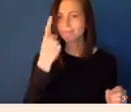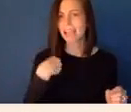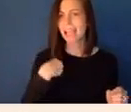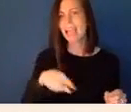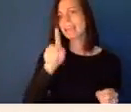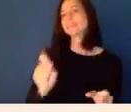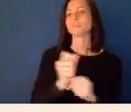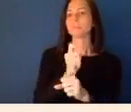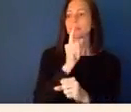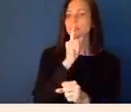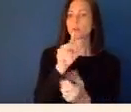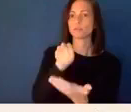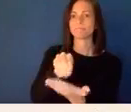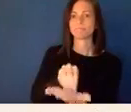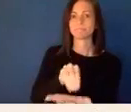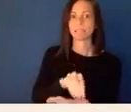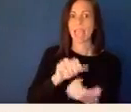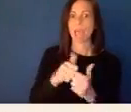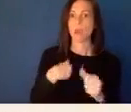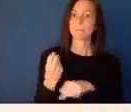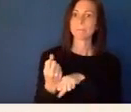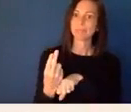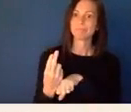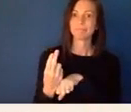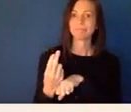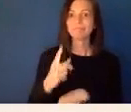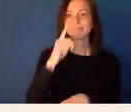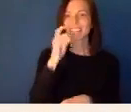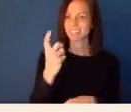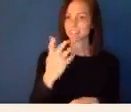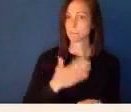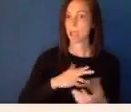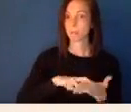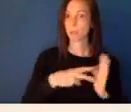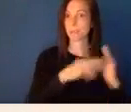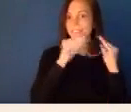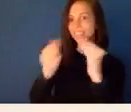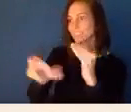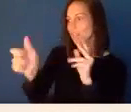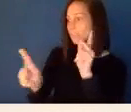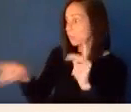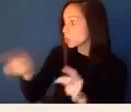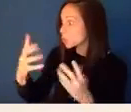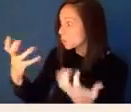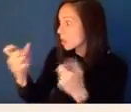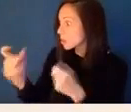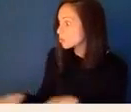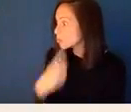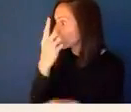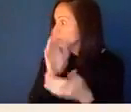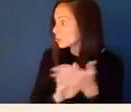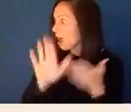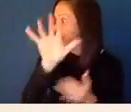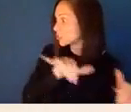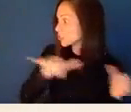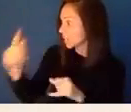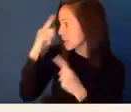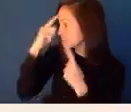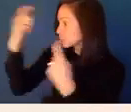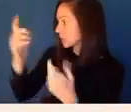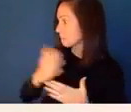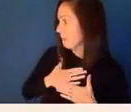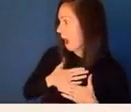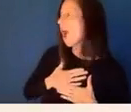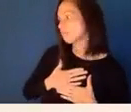them because my purpose is to then teach other individuals who want to go to college and live out the same dreams and their own